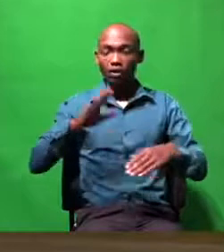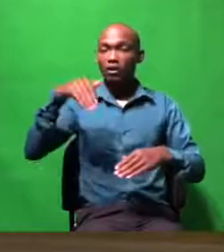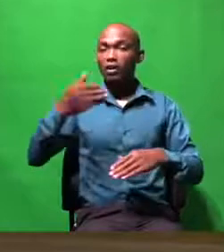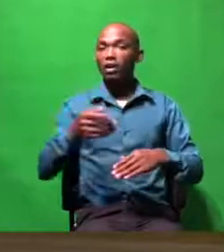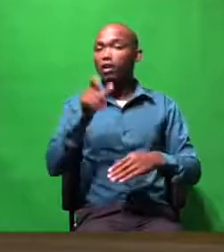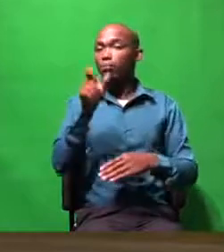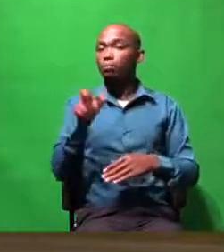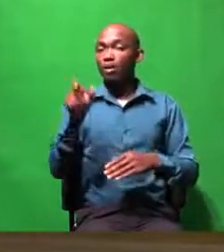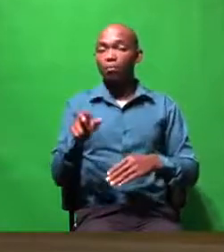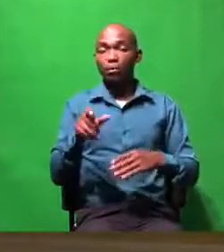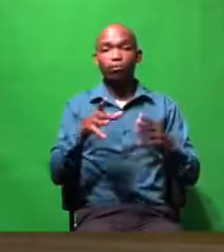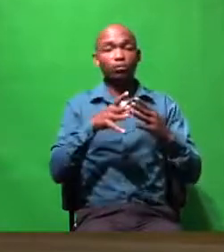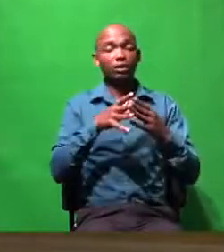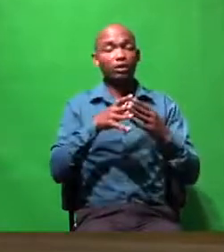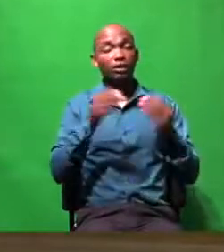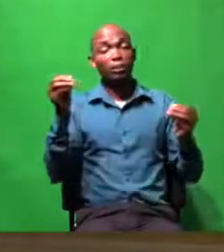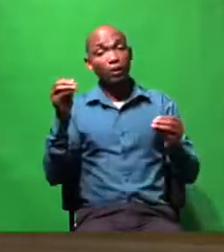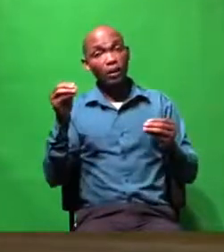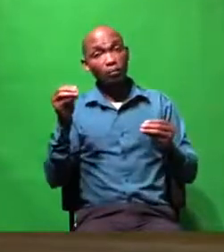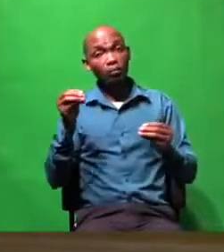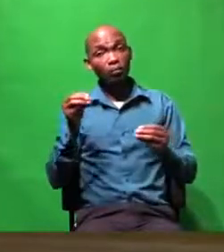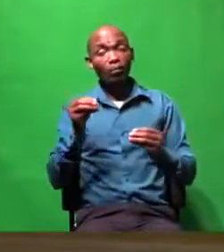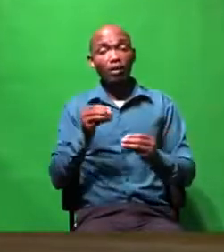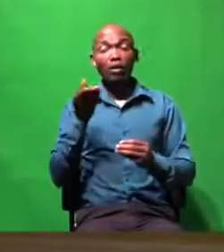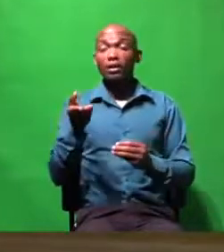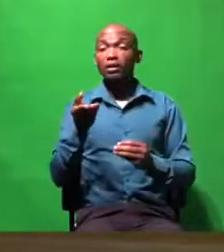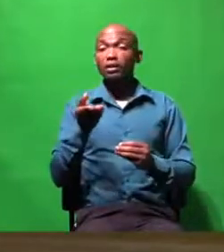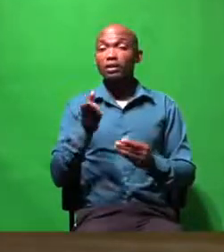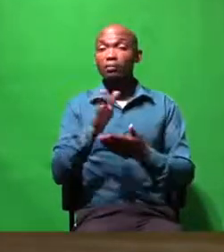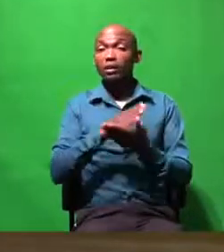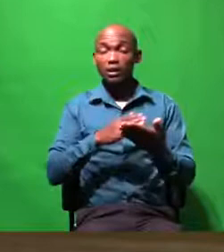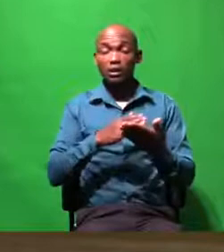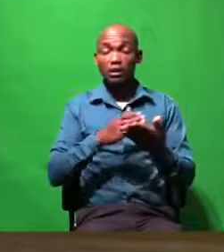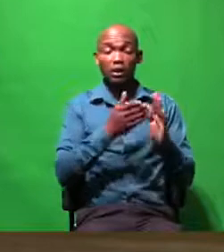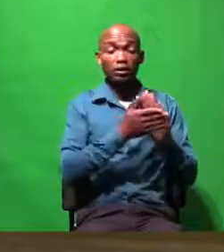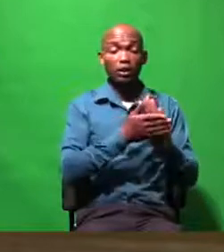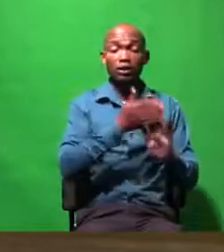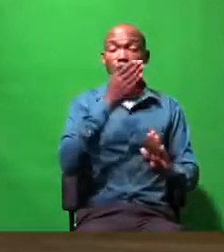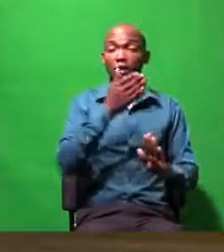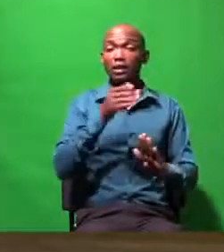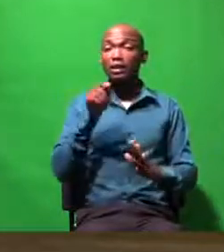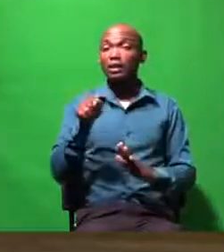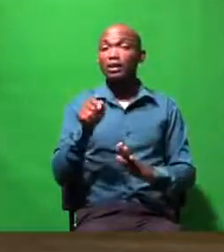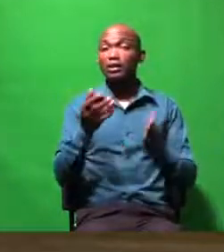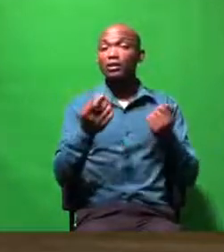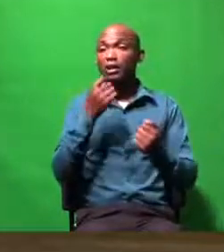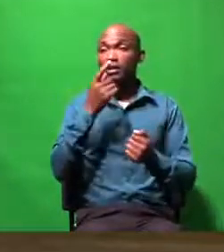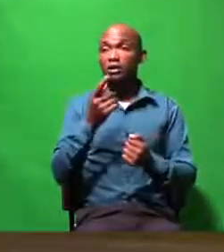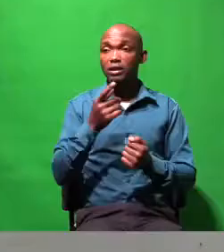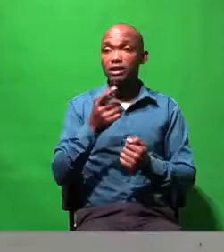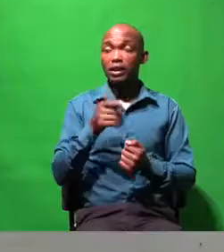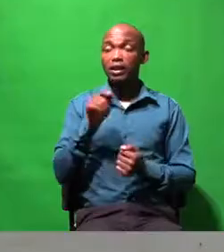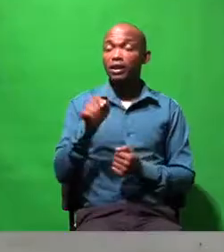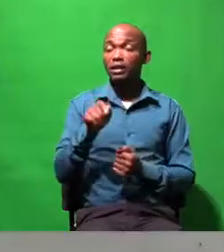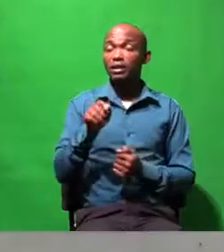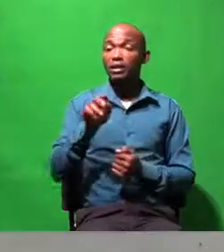disappear at all. So what is a place we are beginning? This we can say is here point where